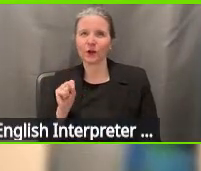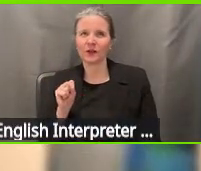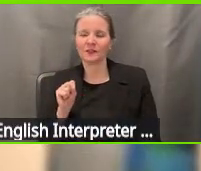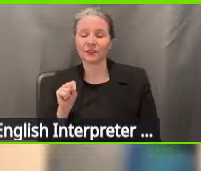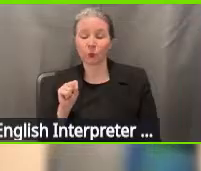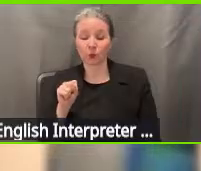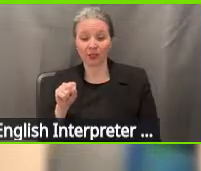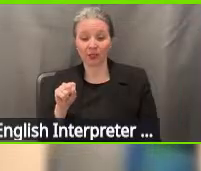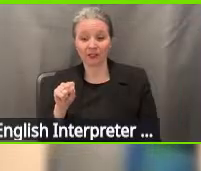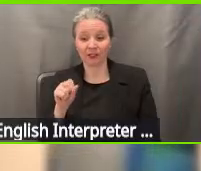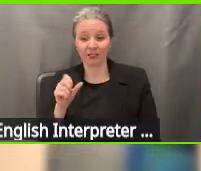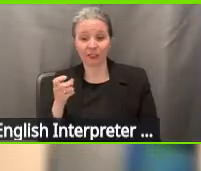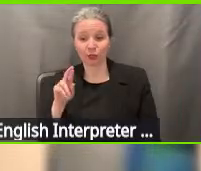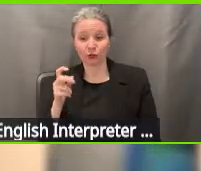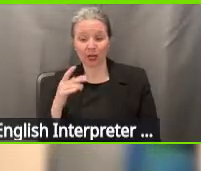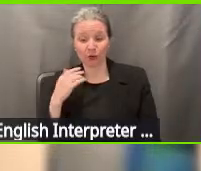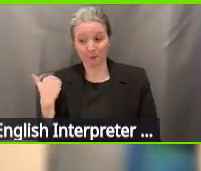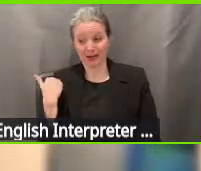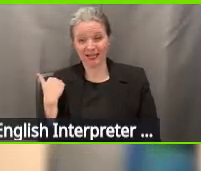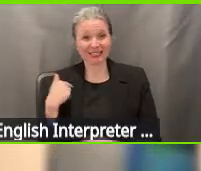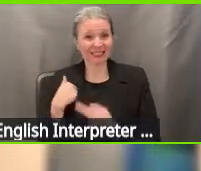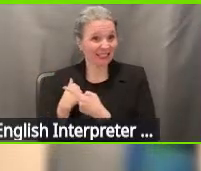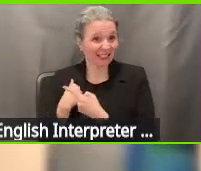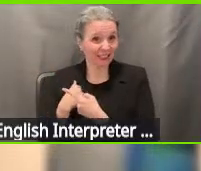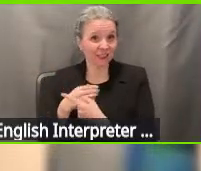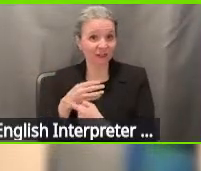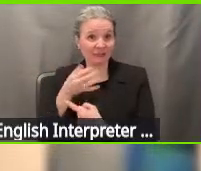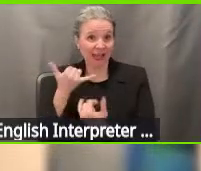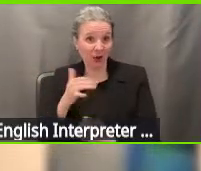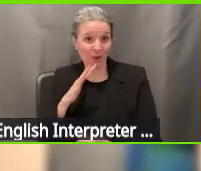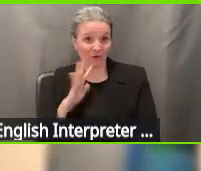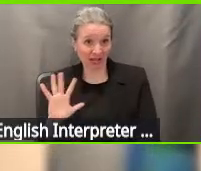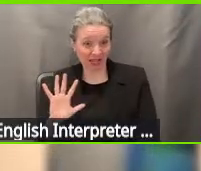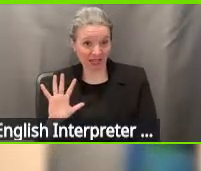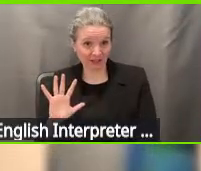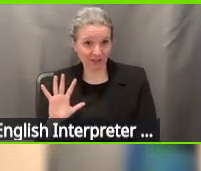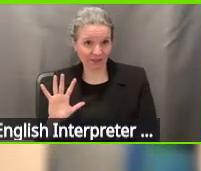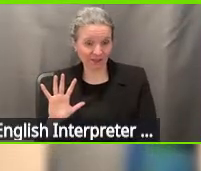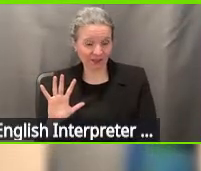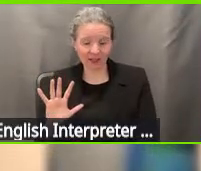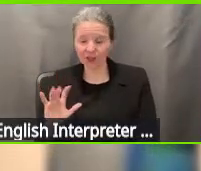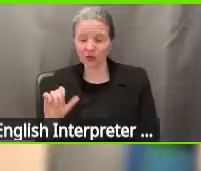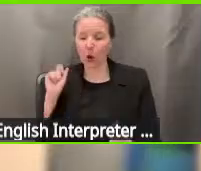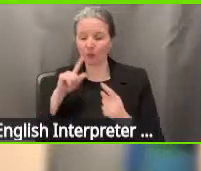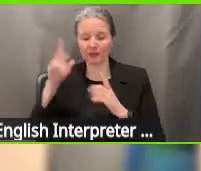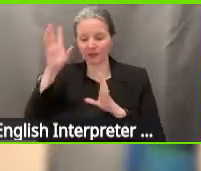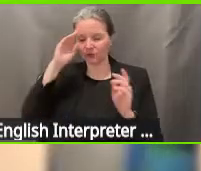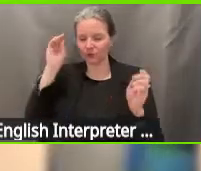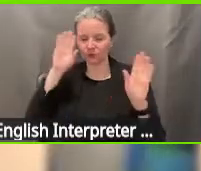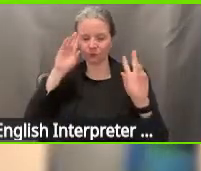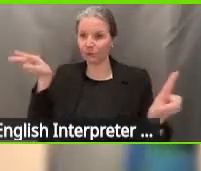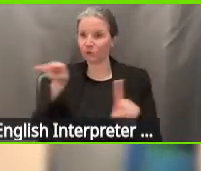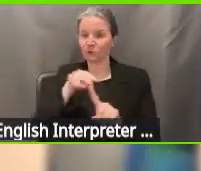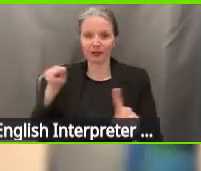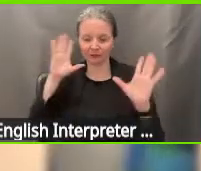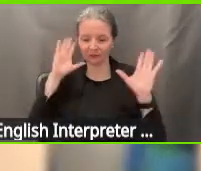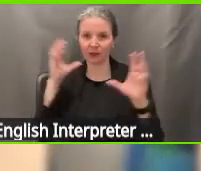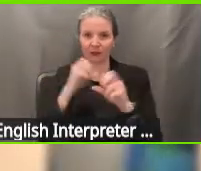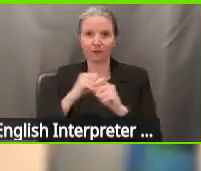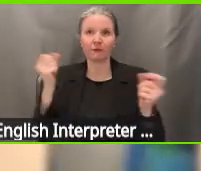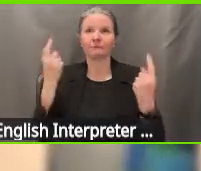when she reminded us that he's now 5 years old, that did put all of this into perspective.